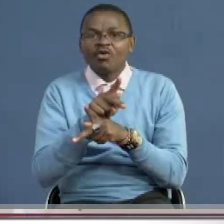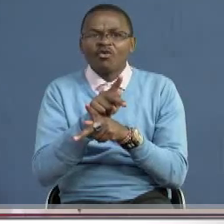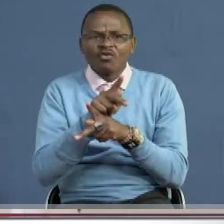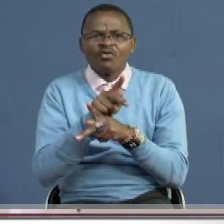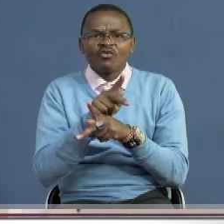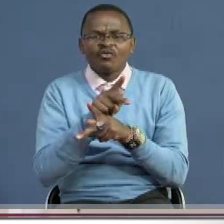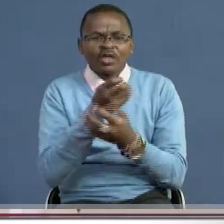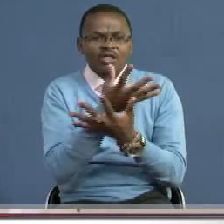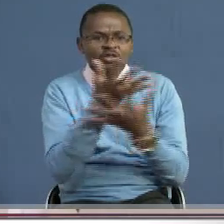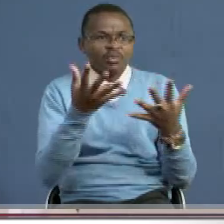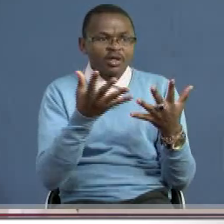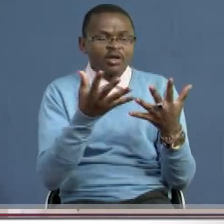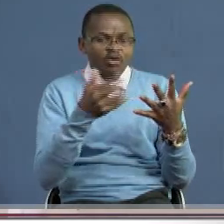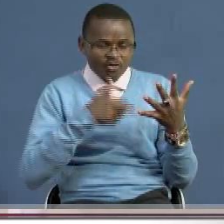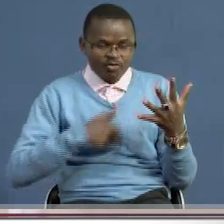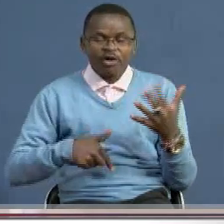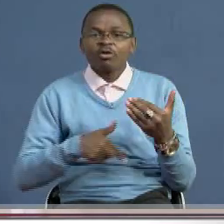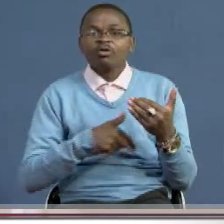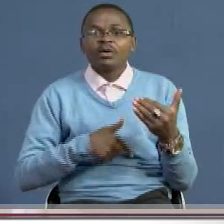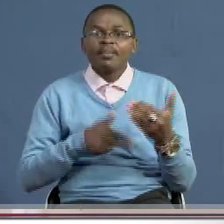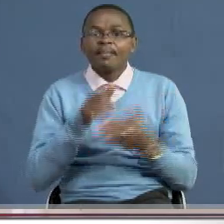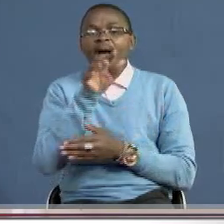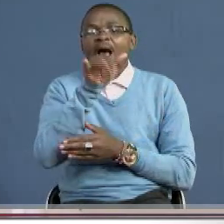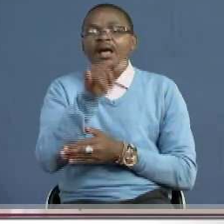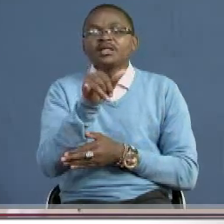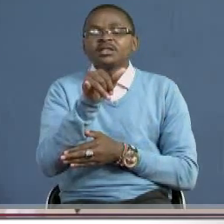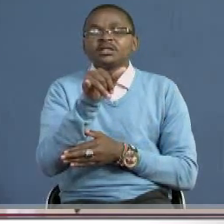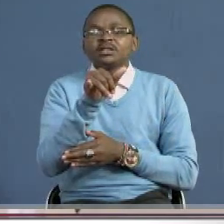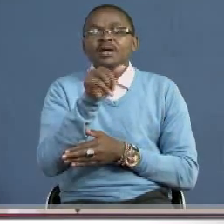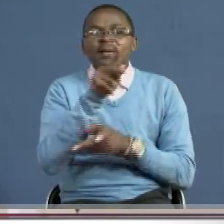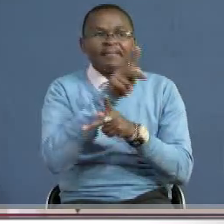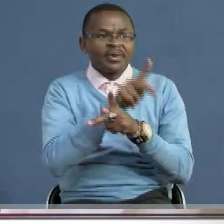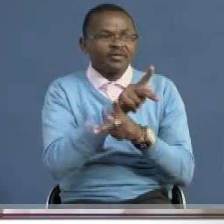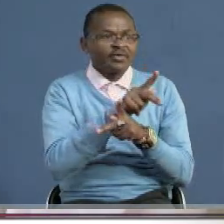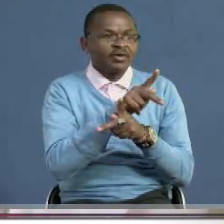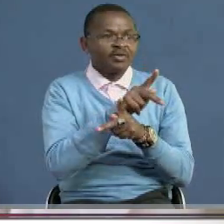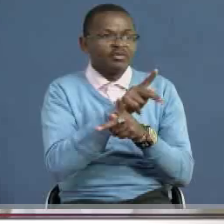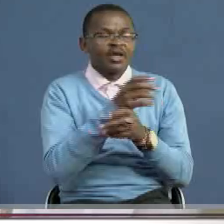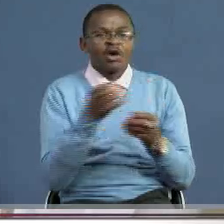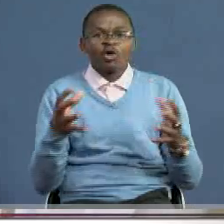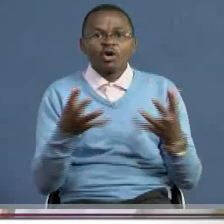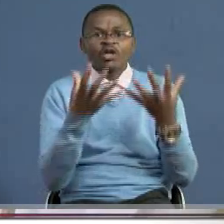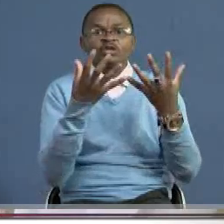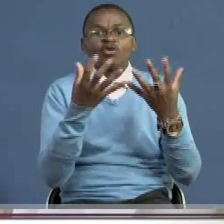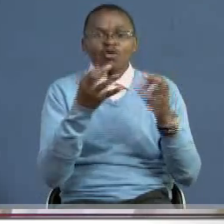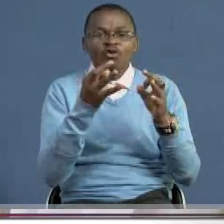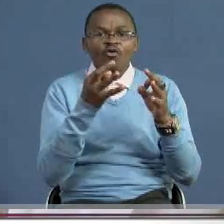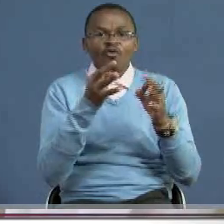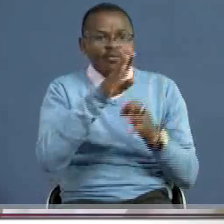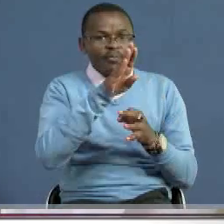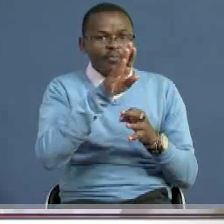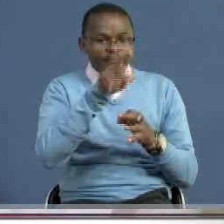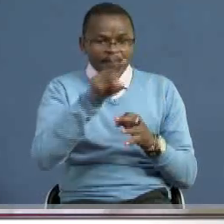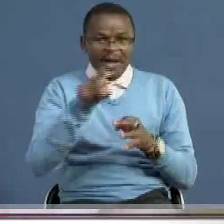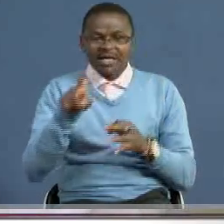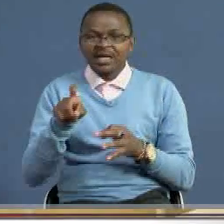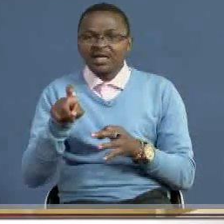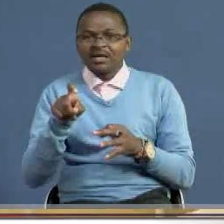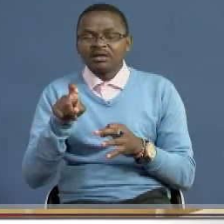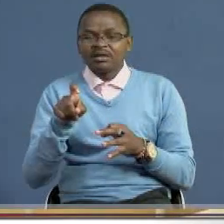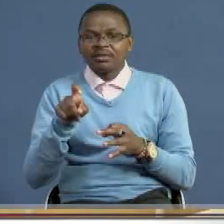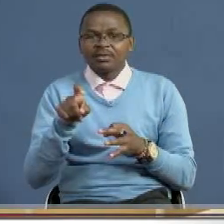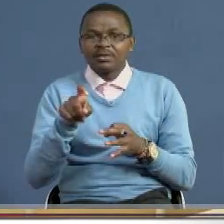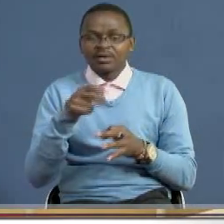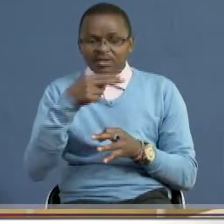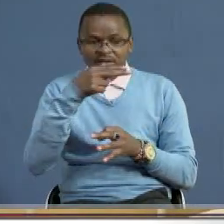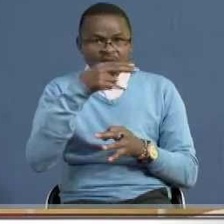infection of the cord by preventing the colonization of bacteria on the cord.